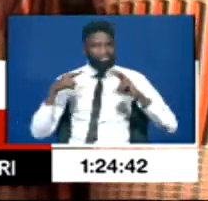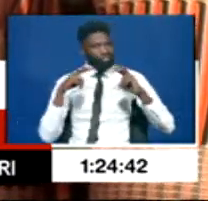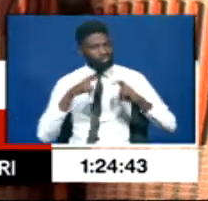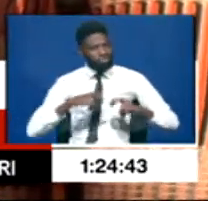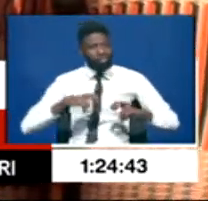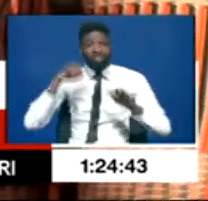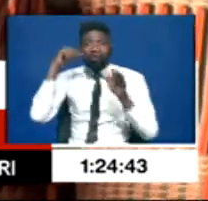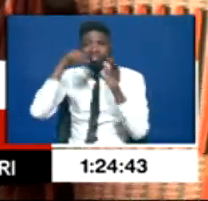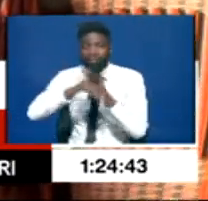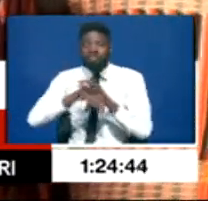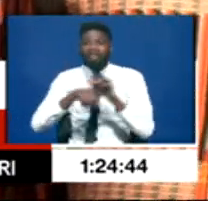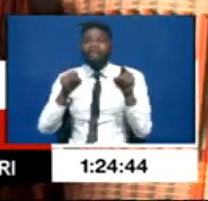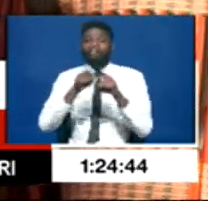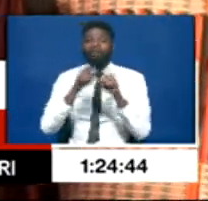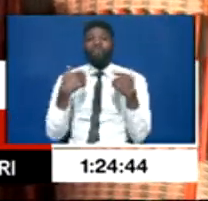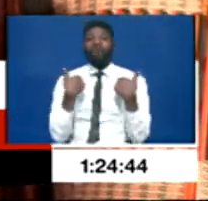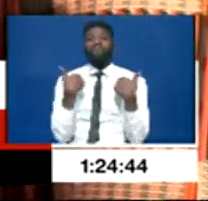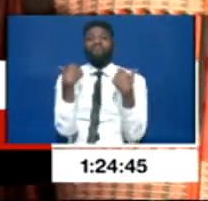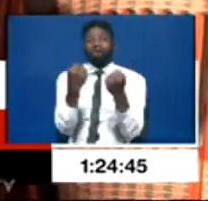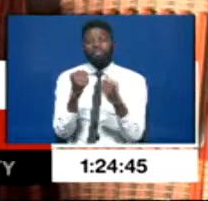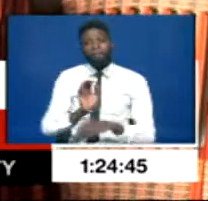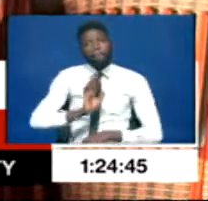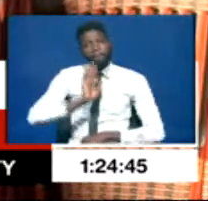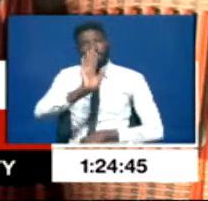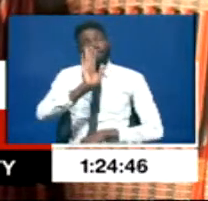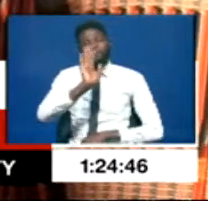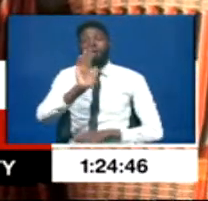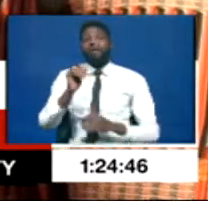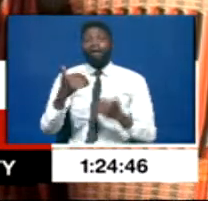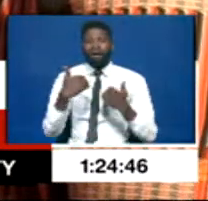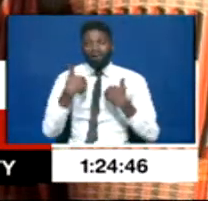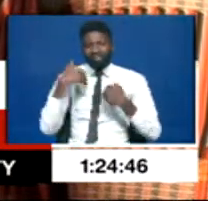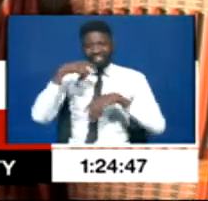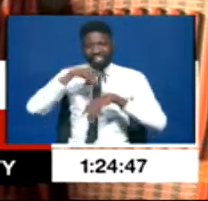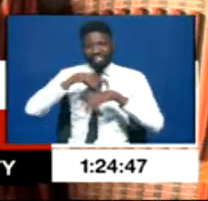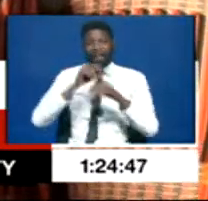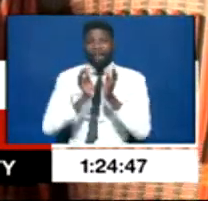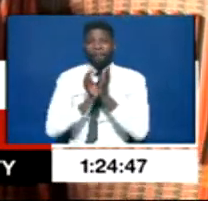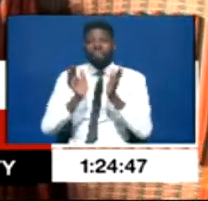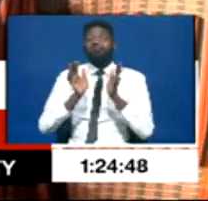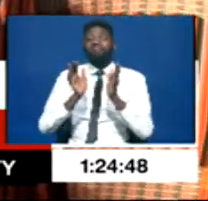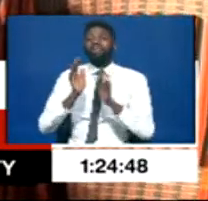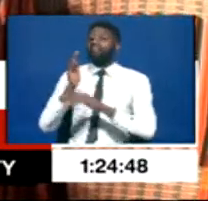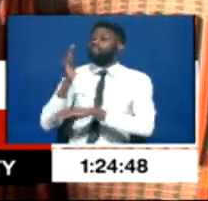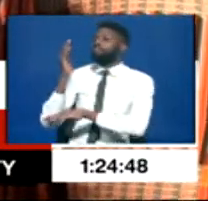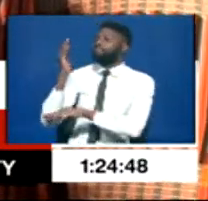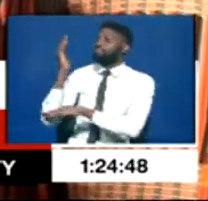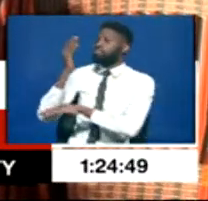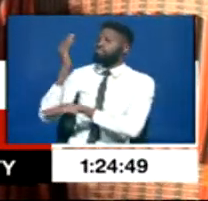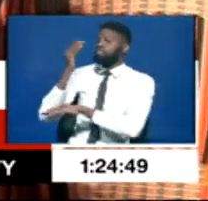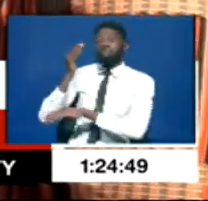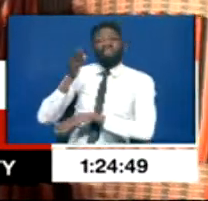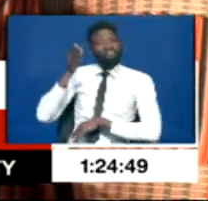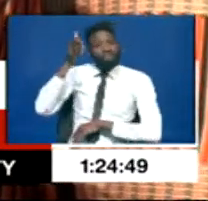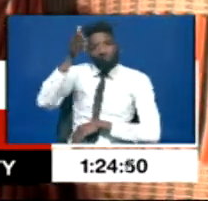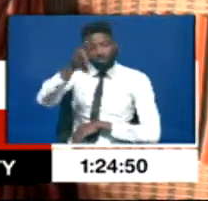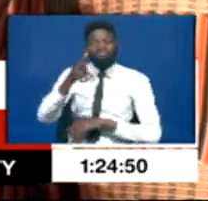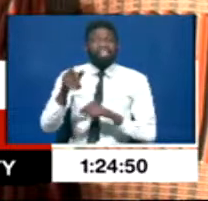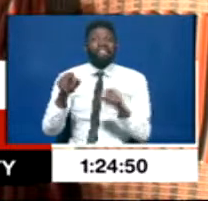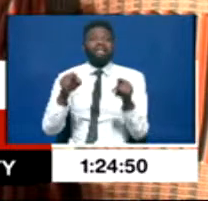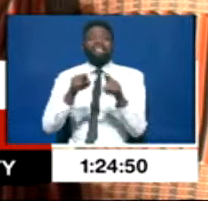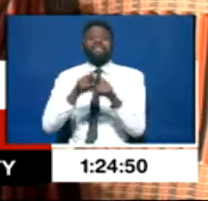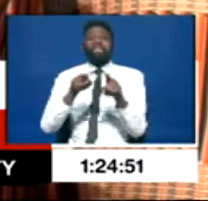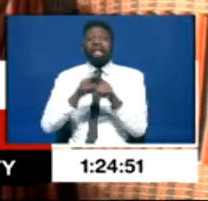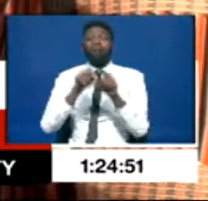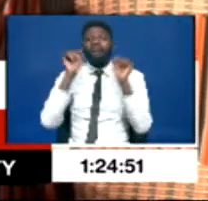and the confidence that they will gain to do public speaking in the future, and also the ability to look at things